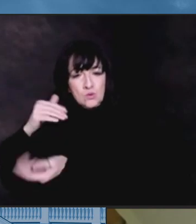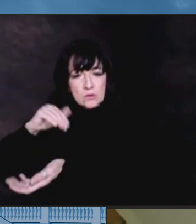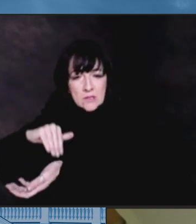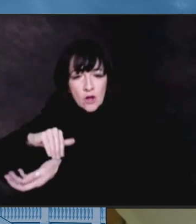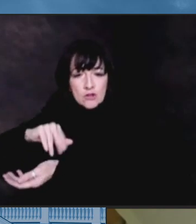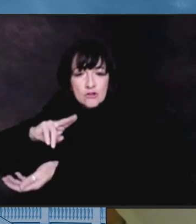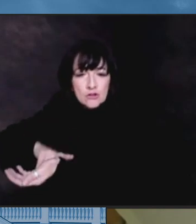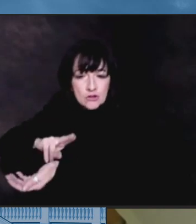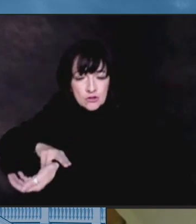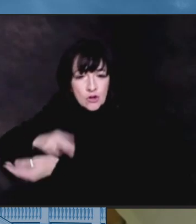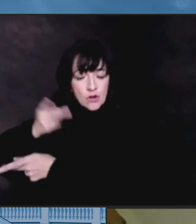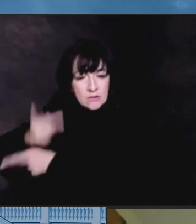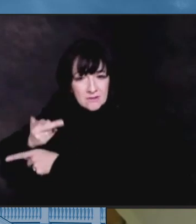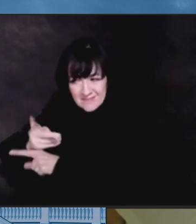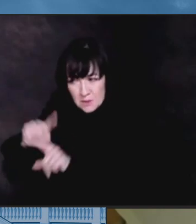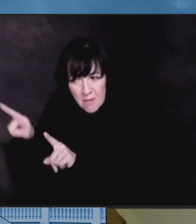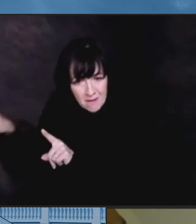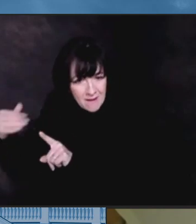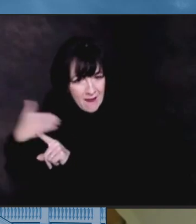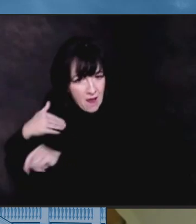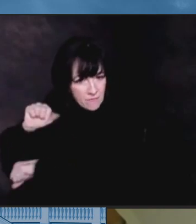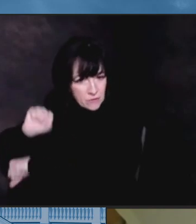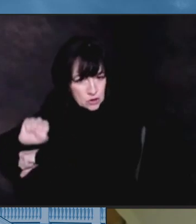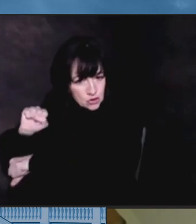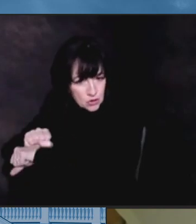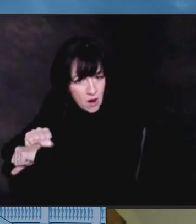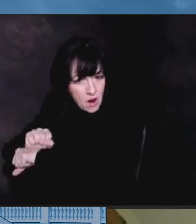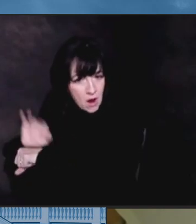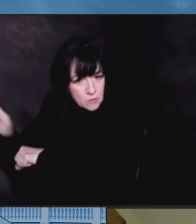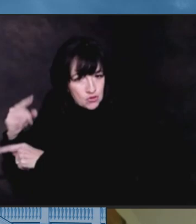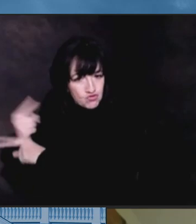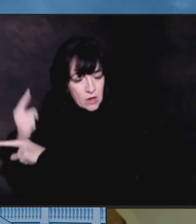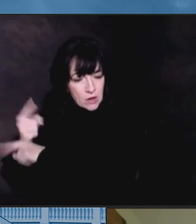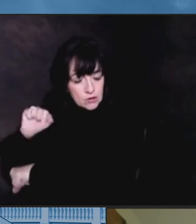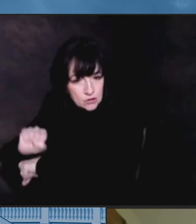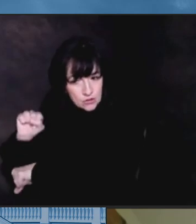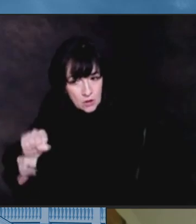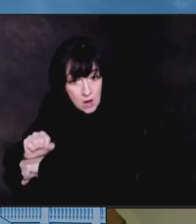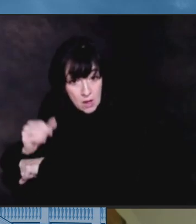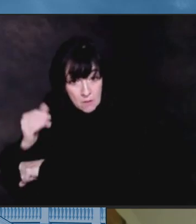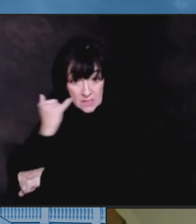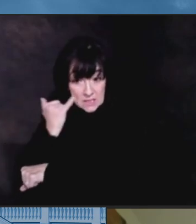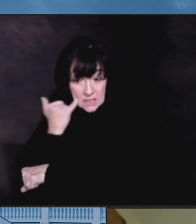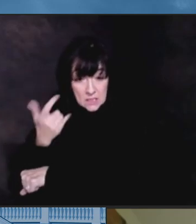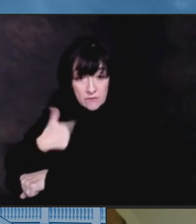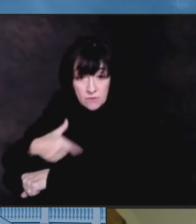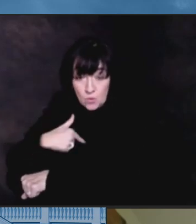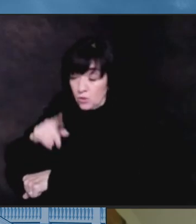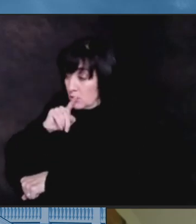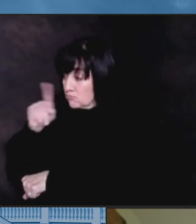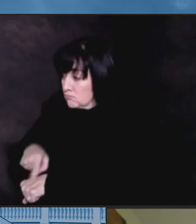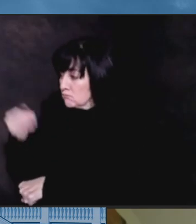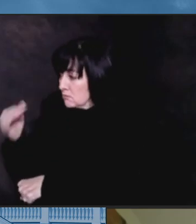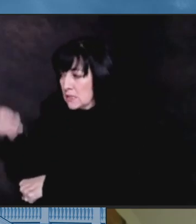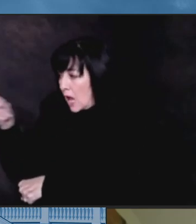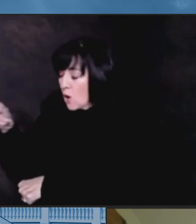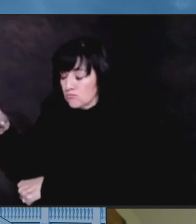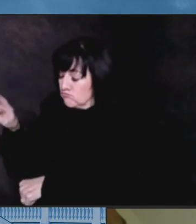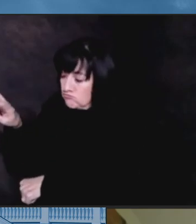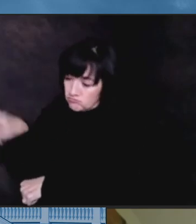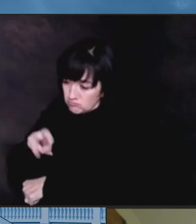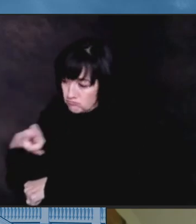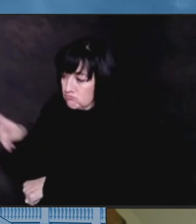or that placement, their normal employment, activating them to help with the surge capacity. So we're taking, to